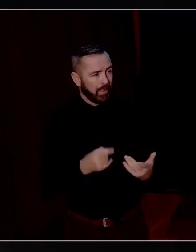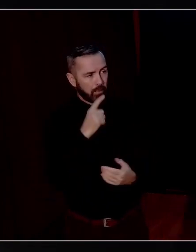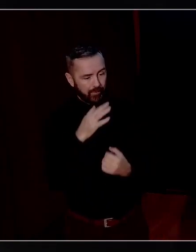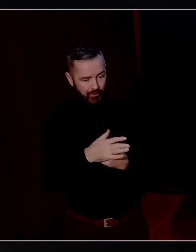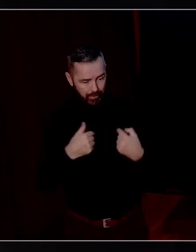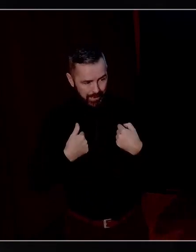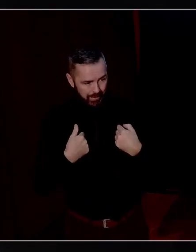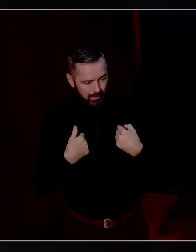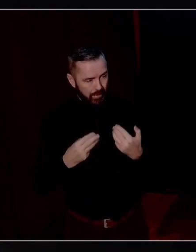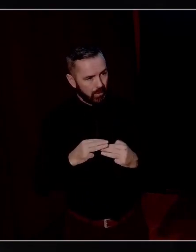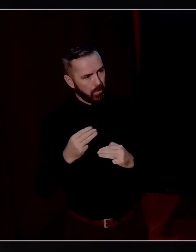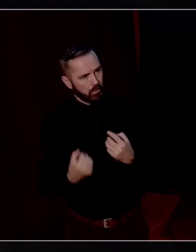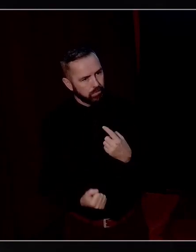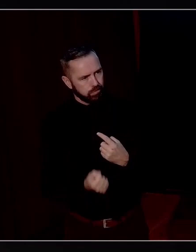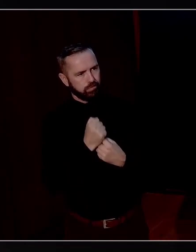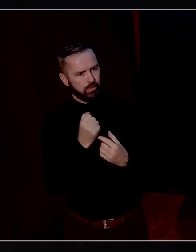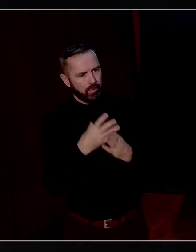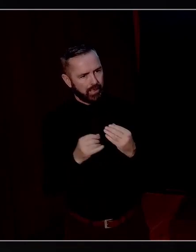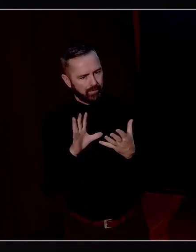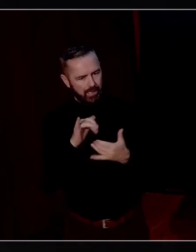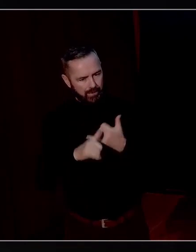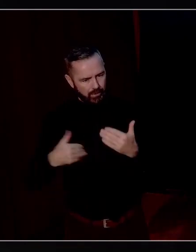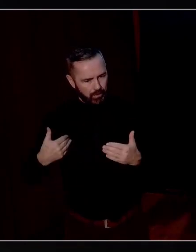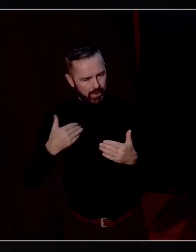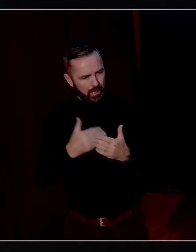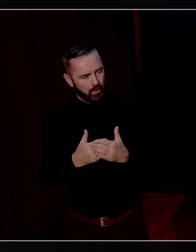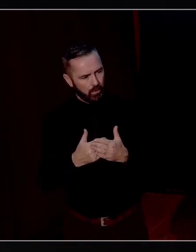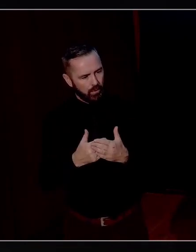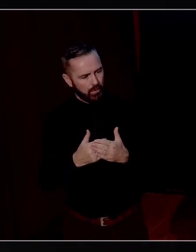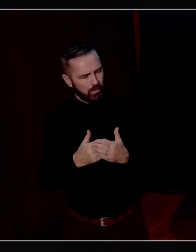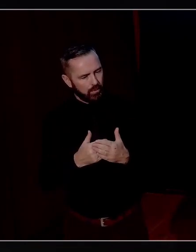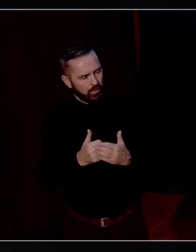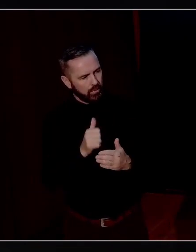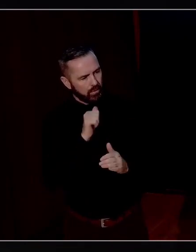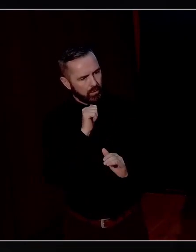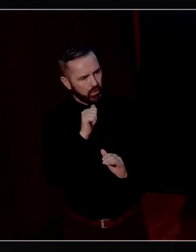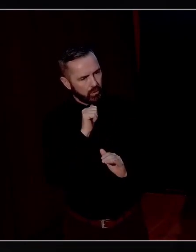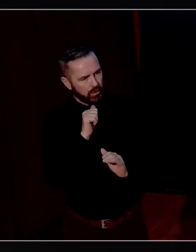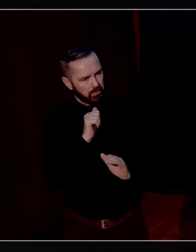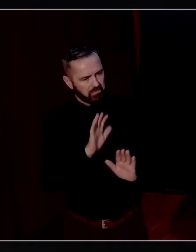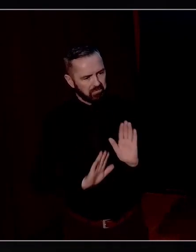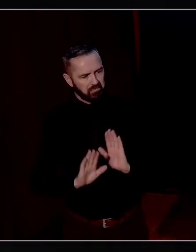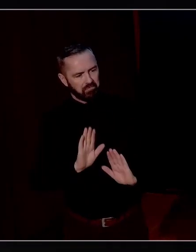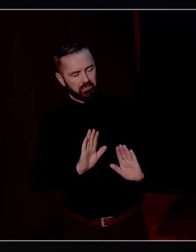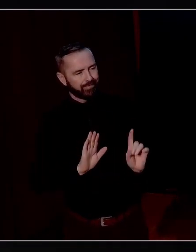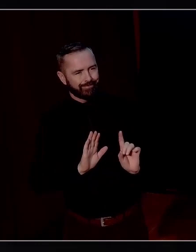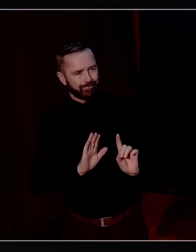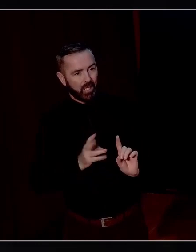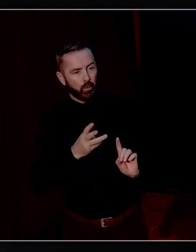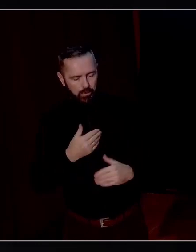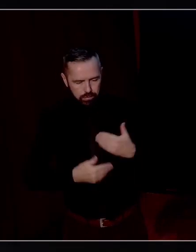But to me, the most striking feature of the decade so far is that there is no holding back. No topic was